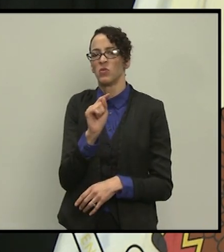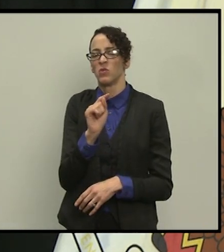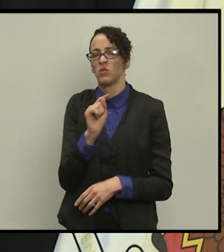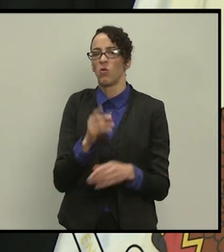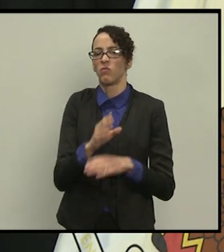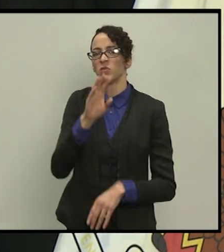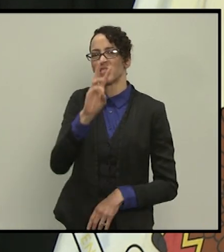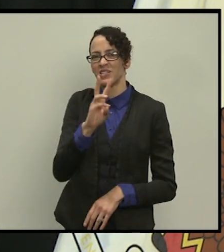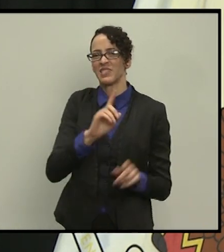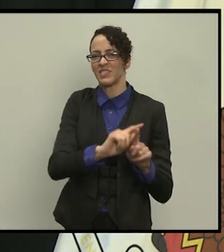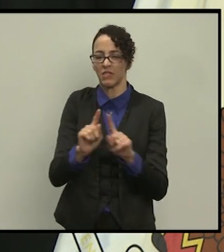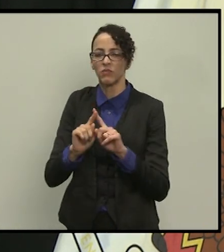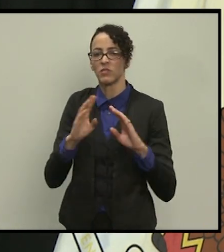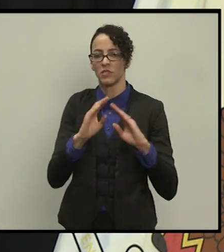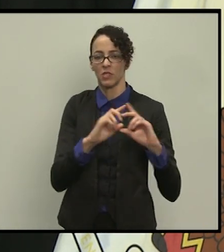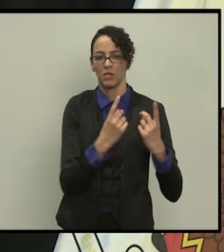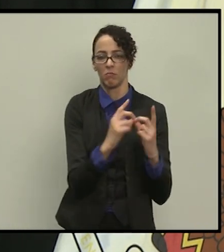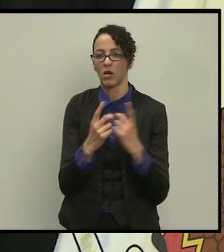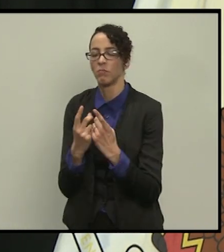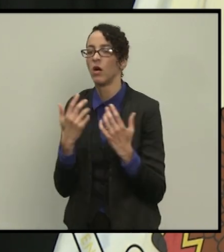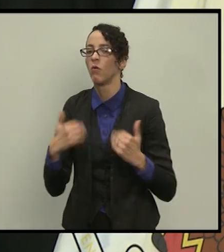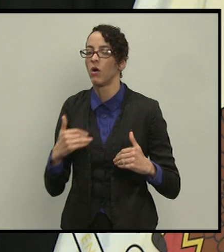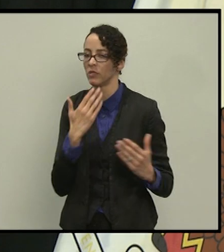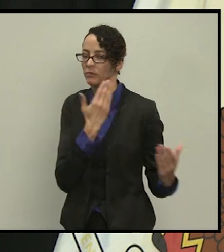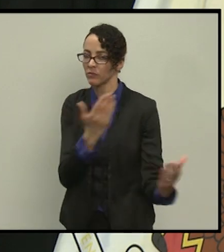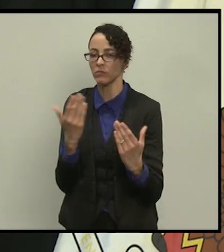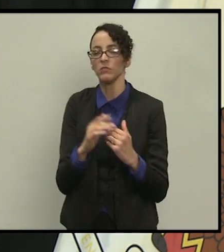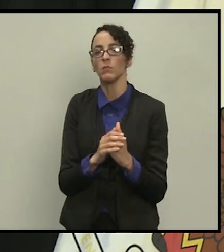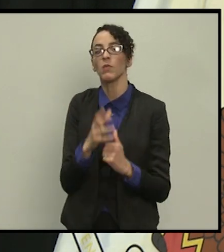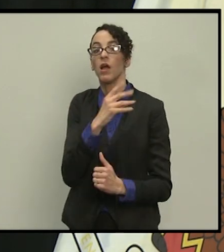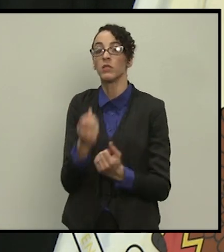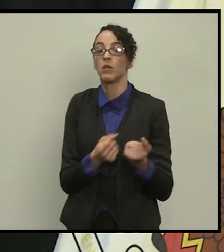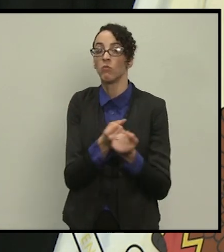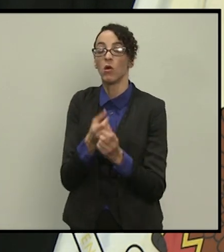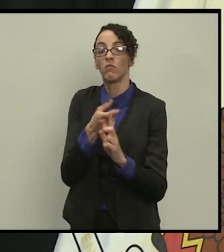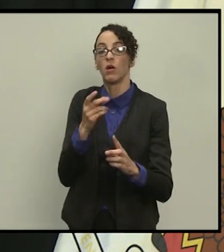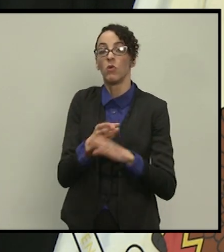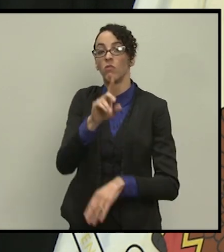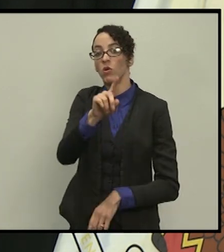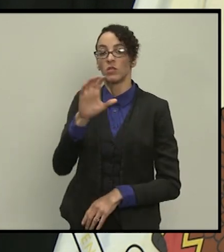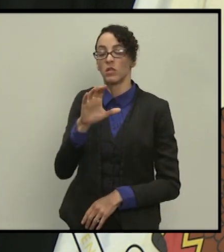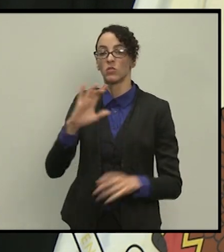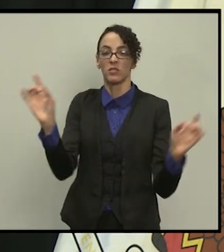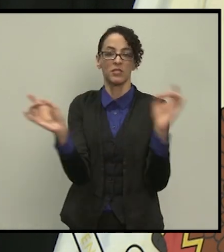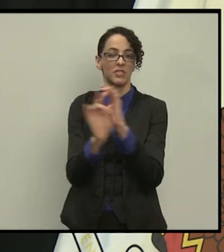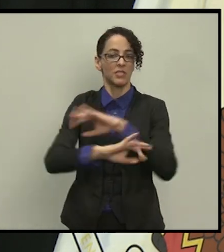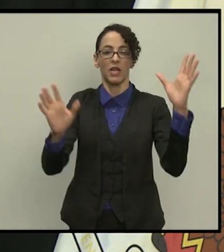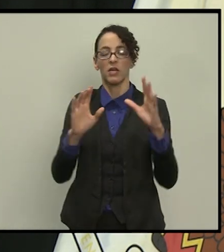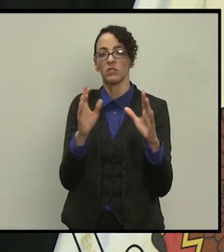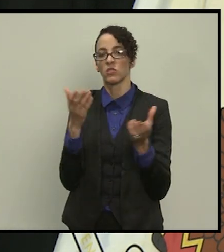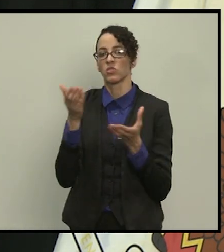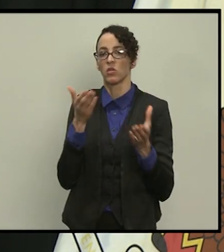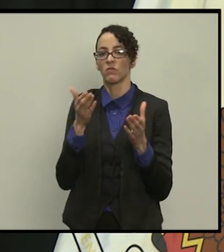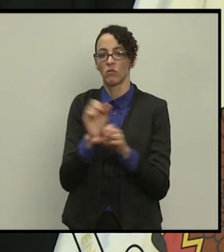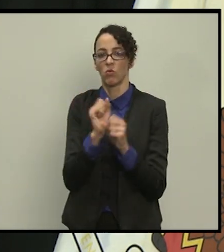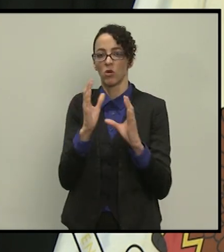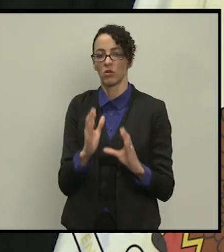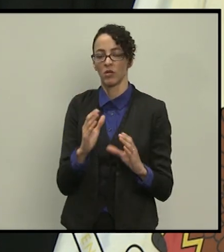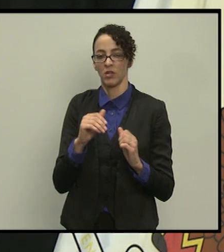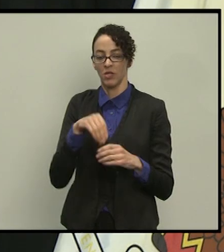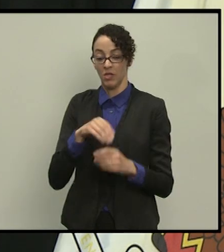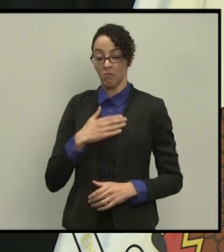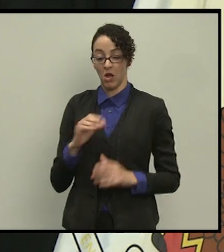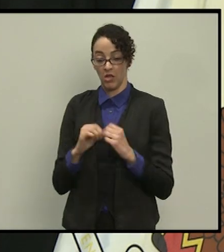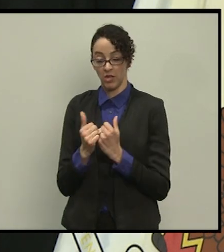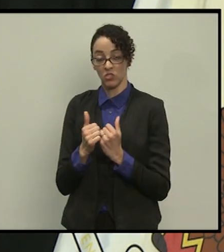along with the support of over 100 disaster service workers in my agency, people whose normal work is being a